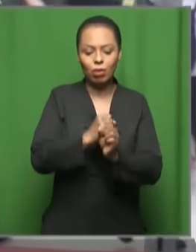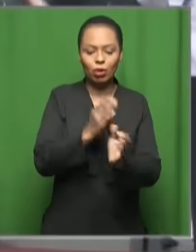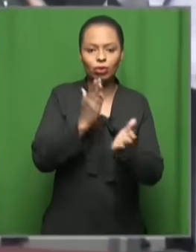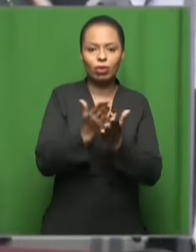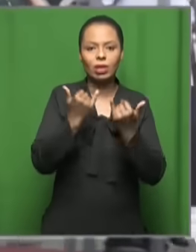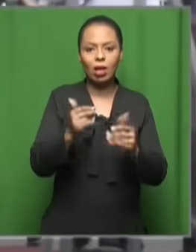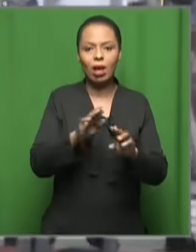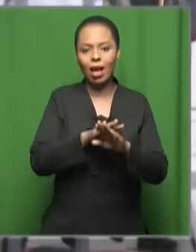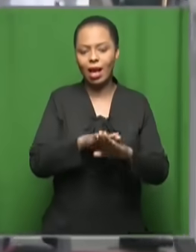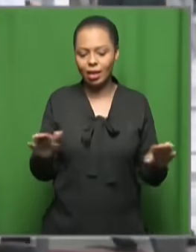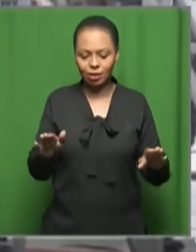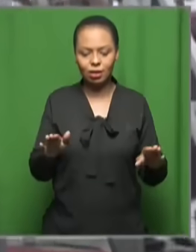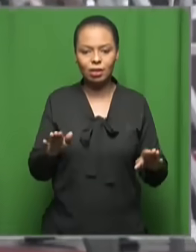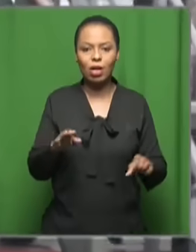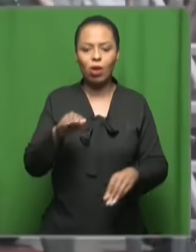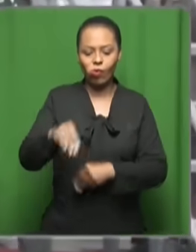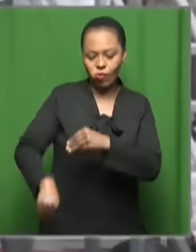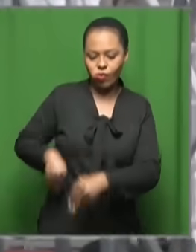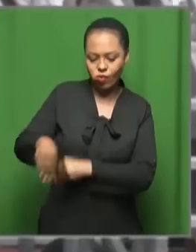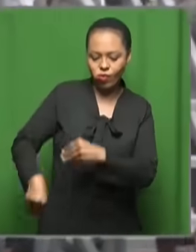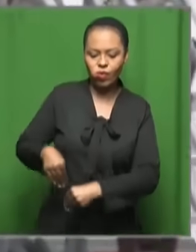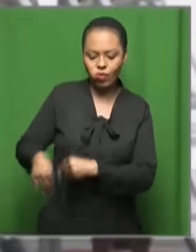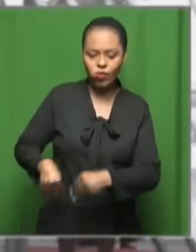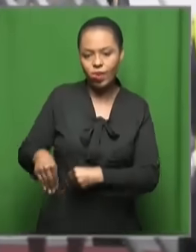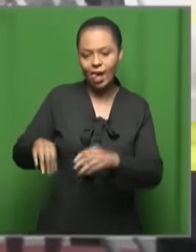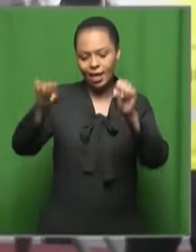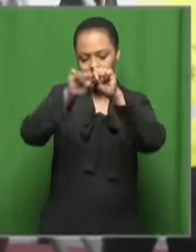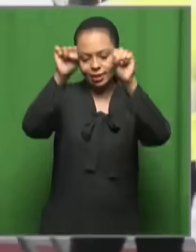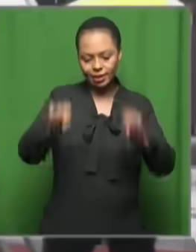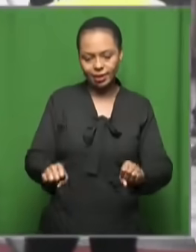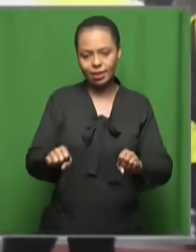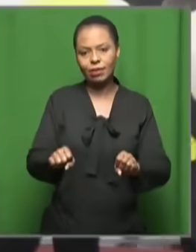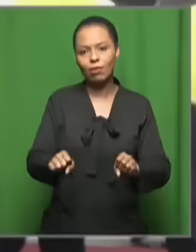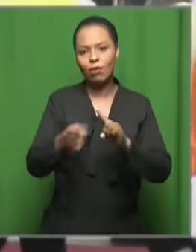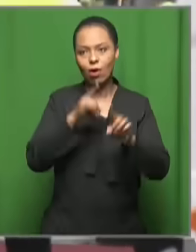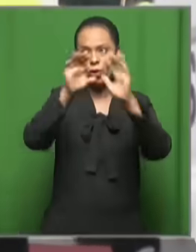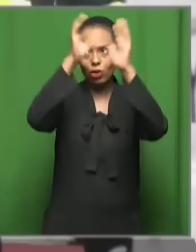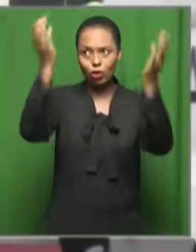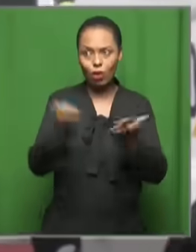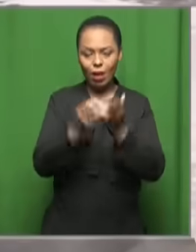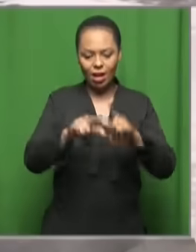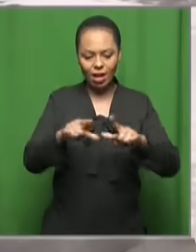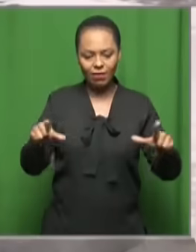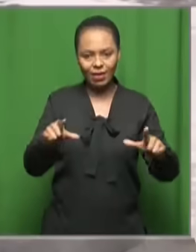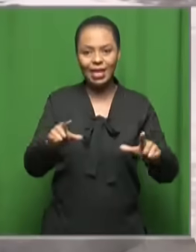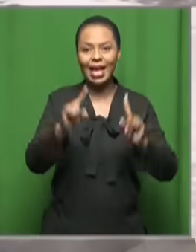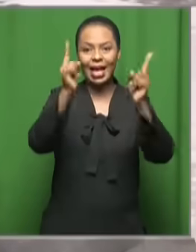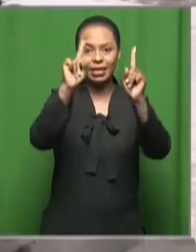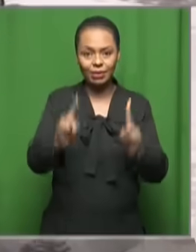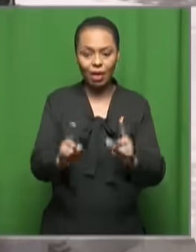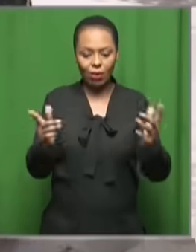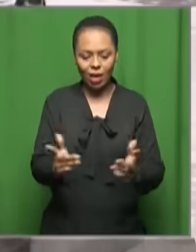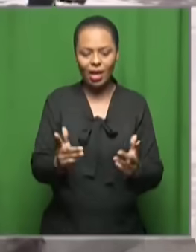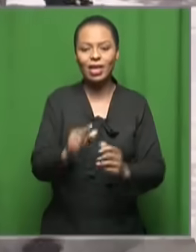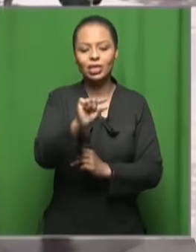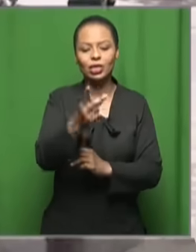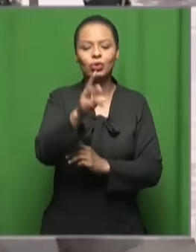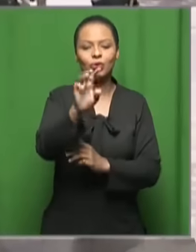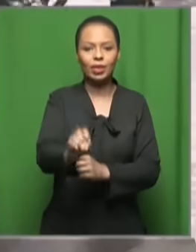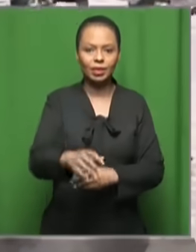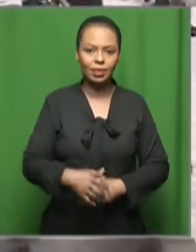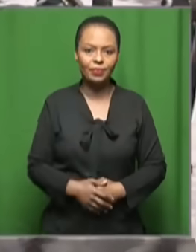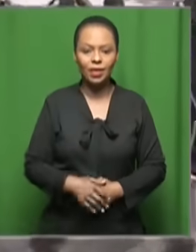anti-corruption mechanisms at a global level, certainly within the G20 and within their sphere of influence. The other conversation South